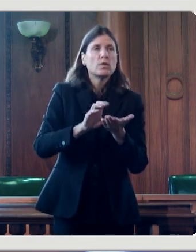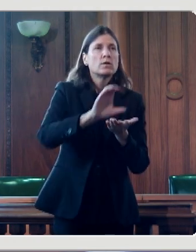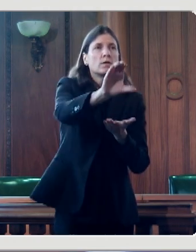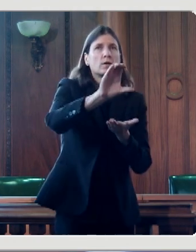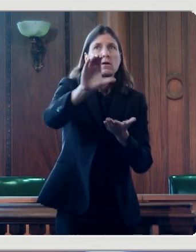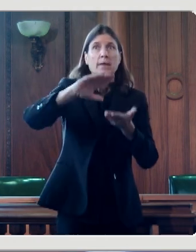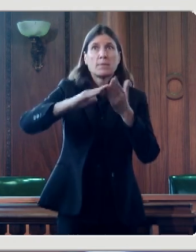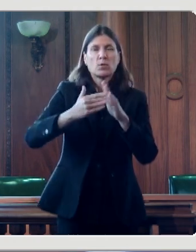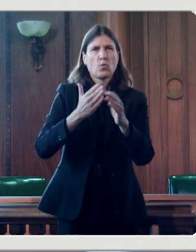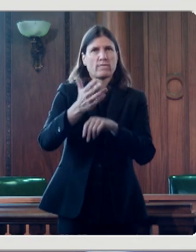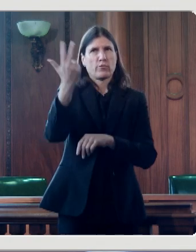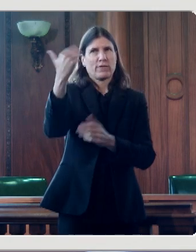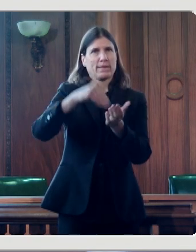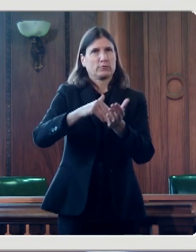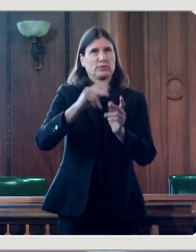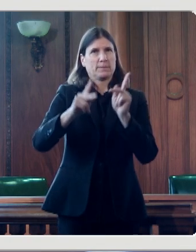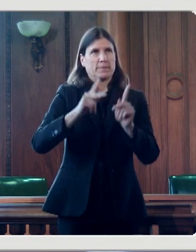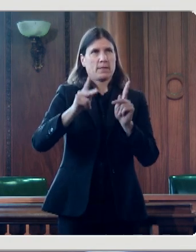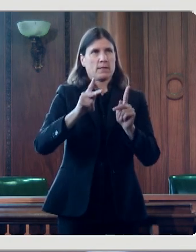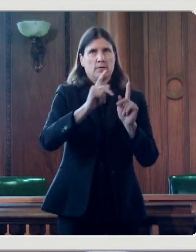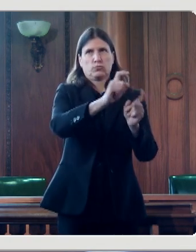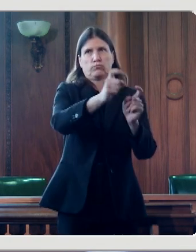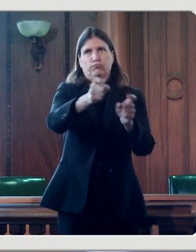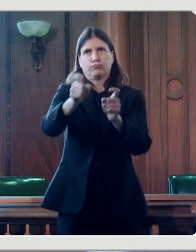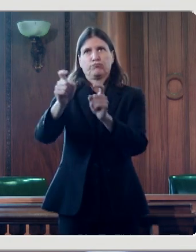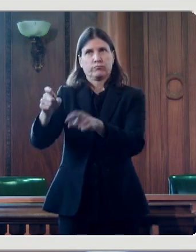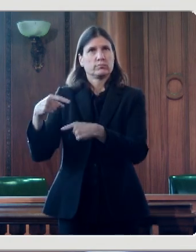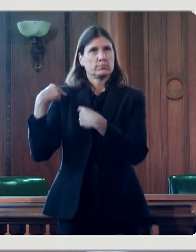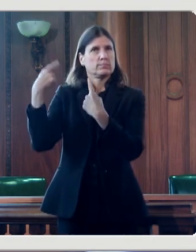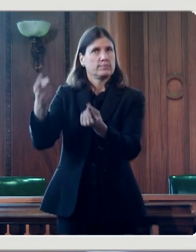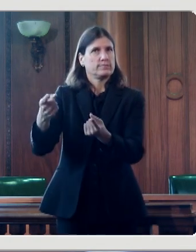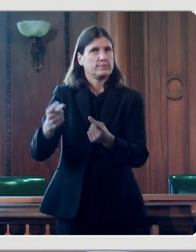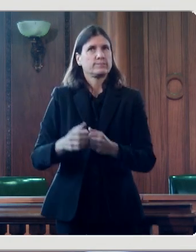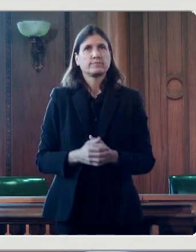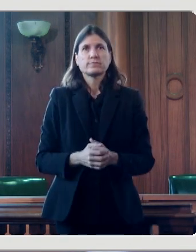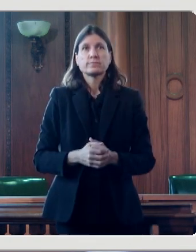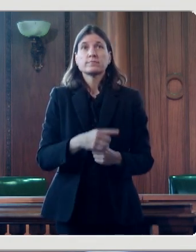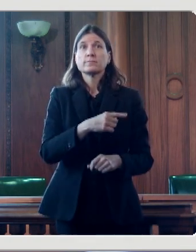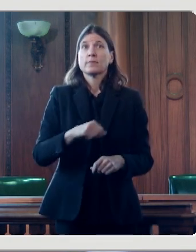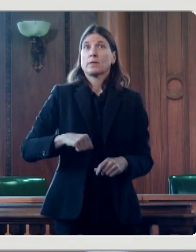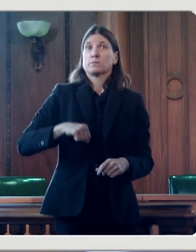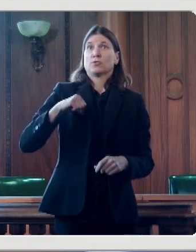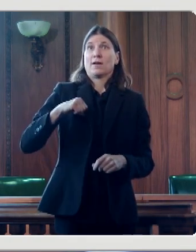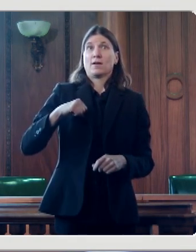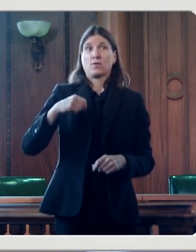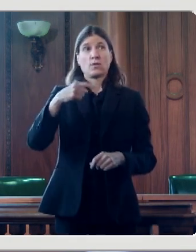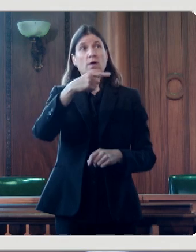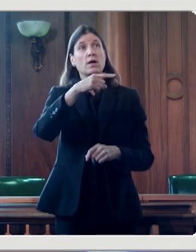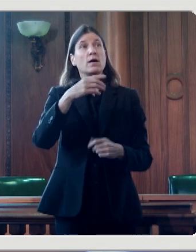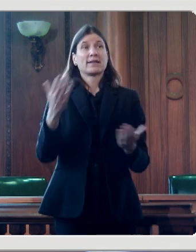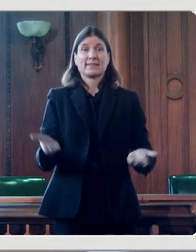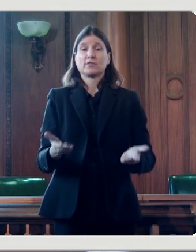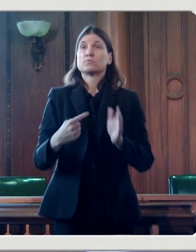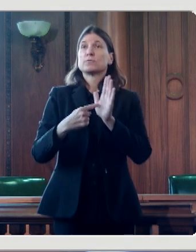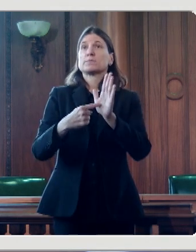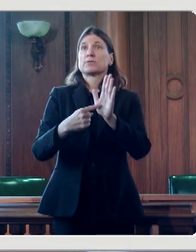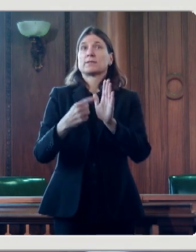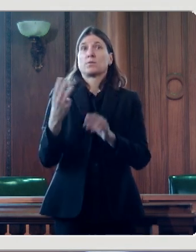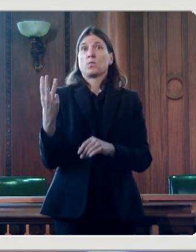of Congressman Neal, Richie, Chairman Neal. I believe he'll be giving us another update. He's in Washington this